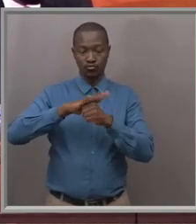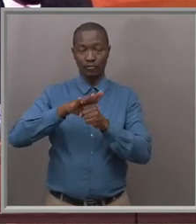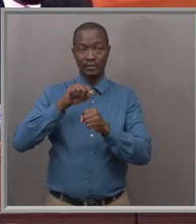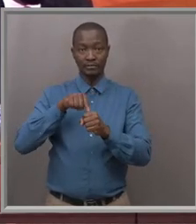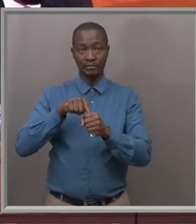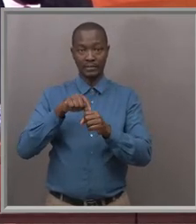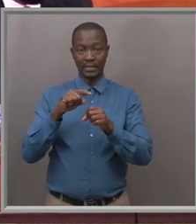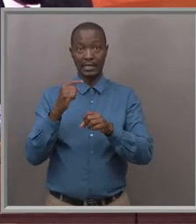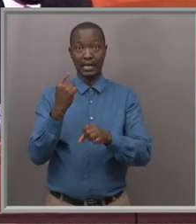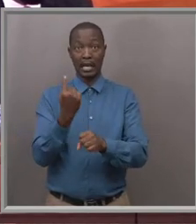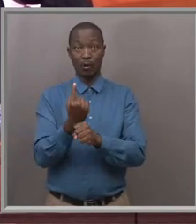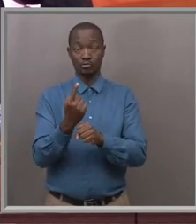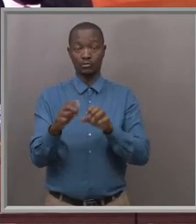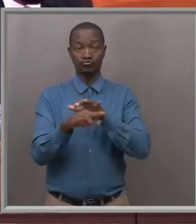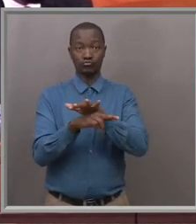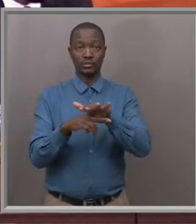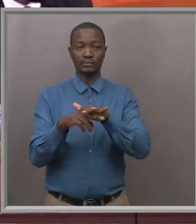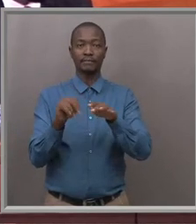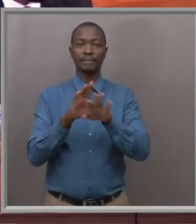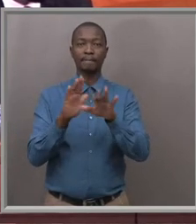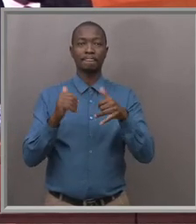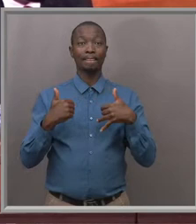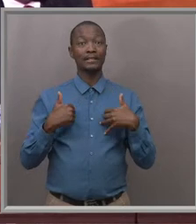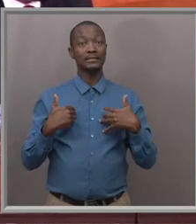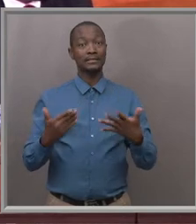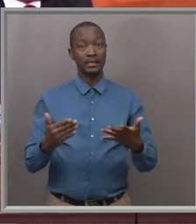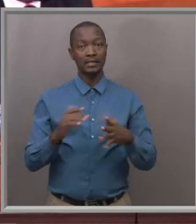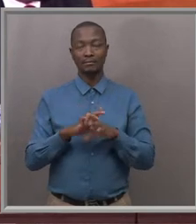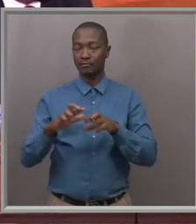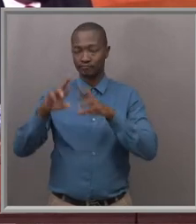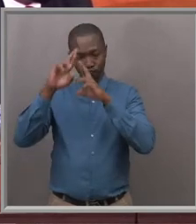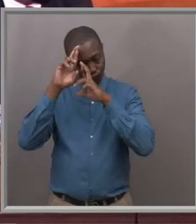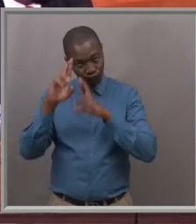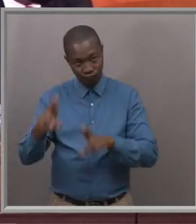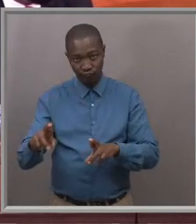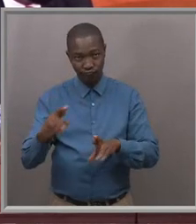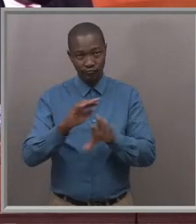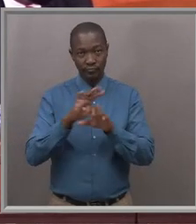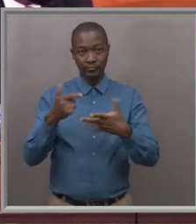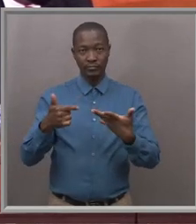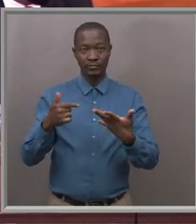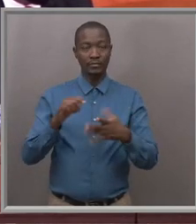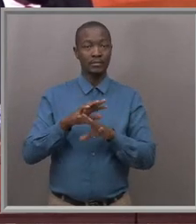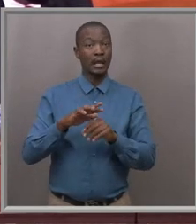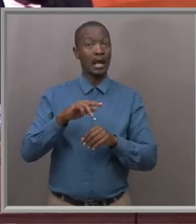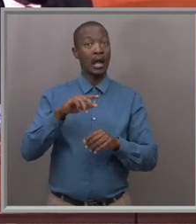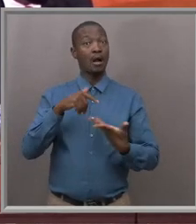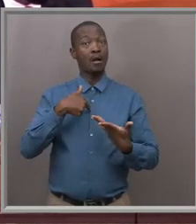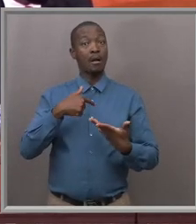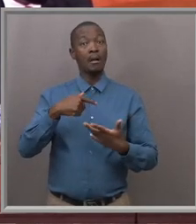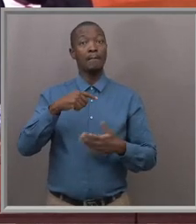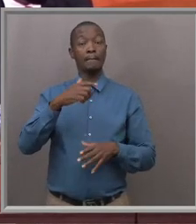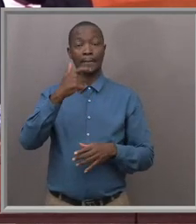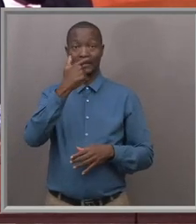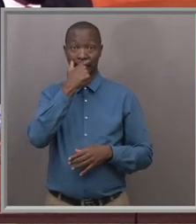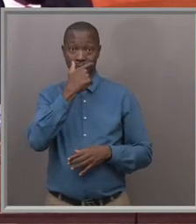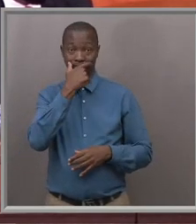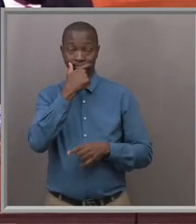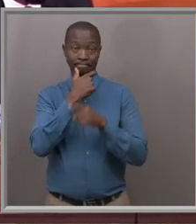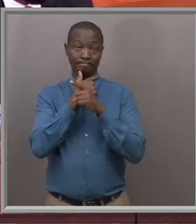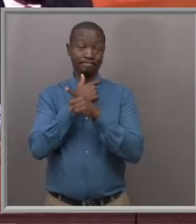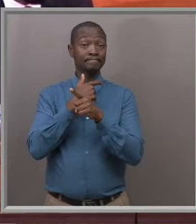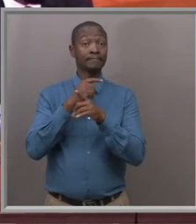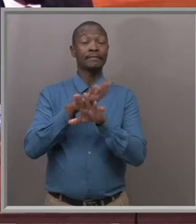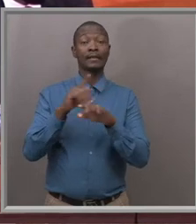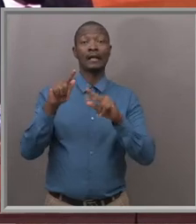region, let us start by commending our President, President Cyril Matamela Ramaphosa, and our national